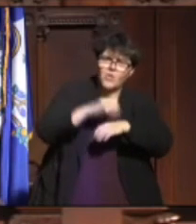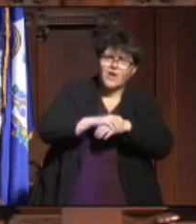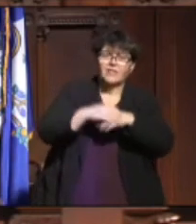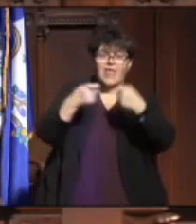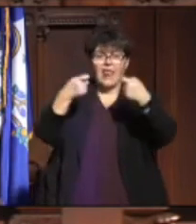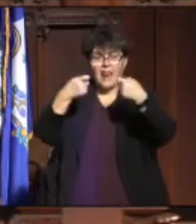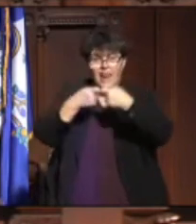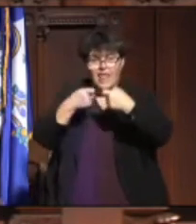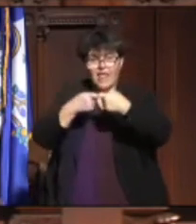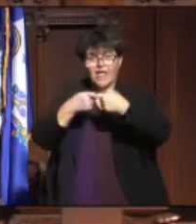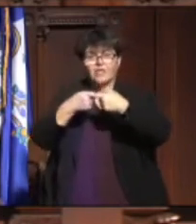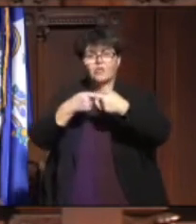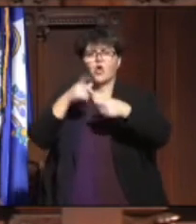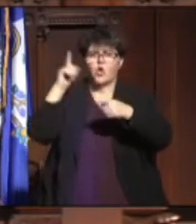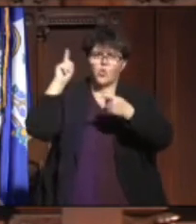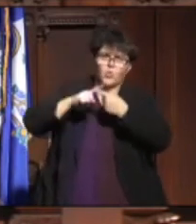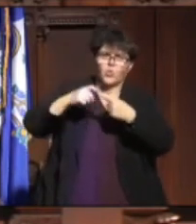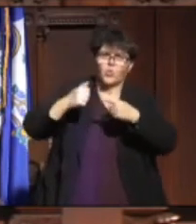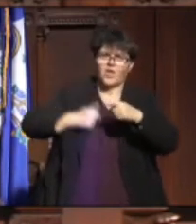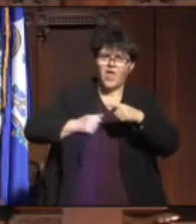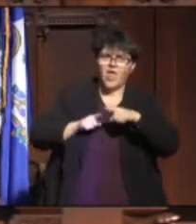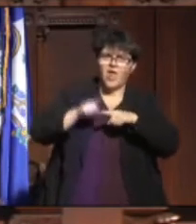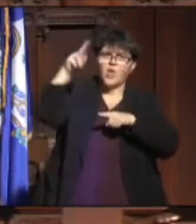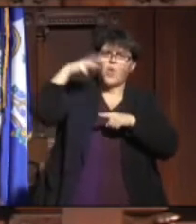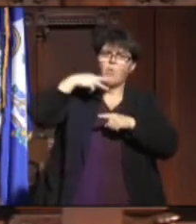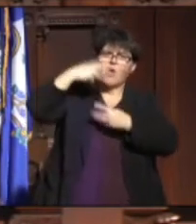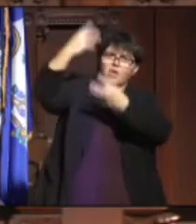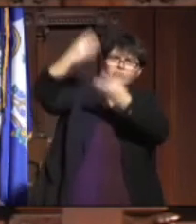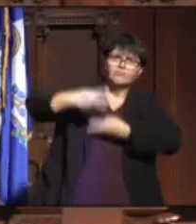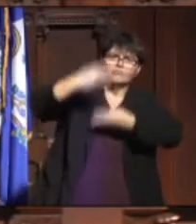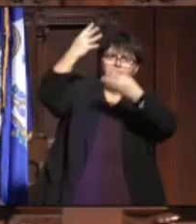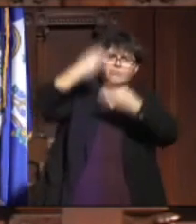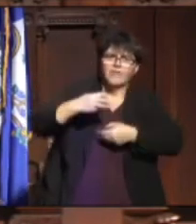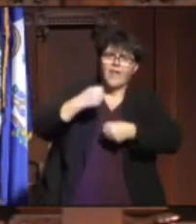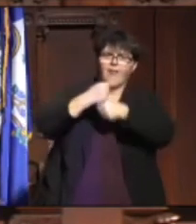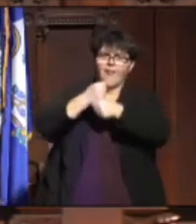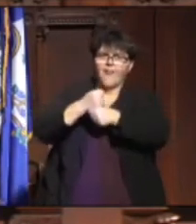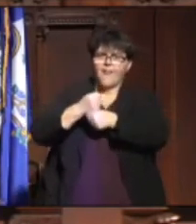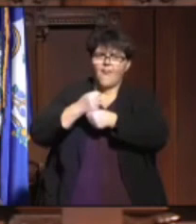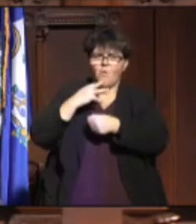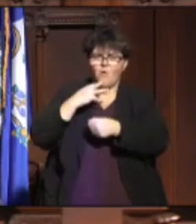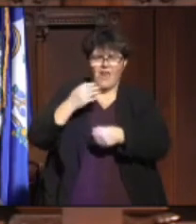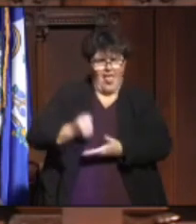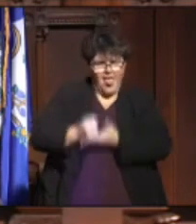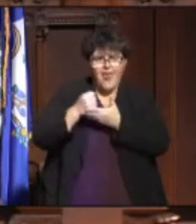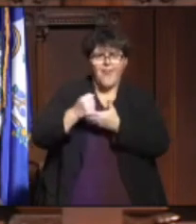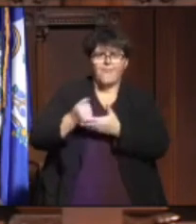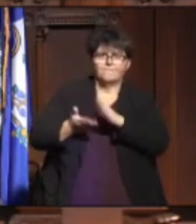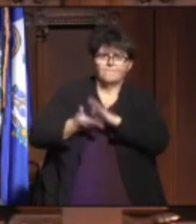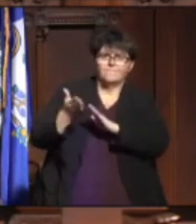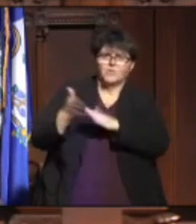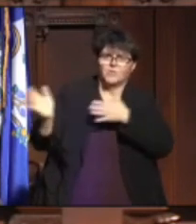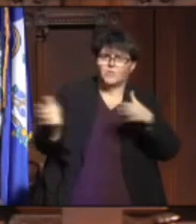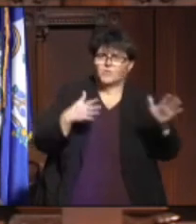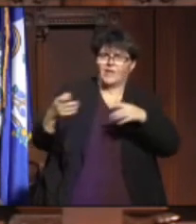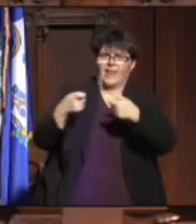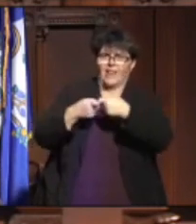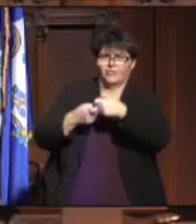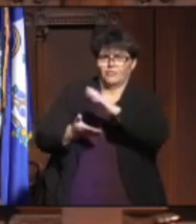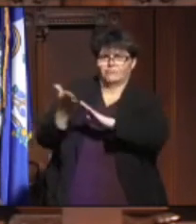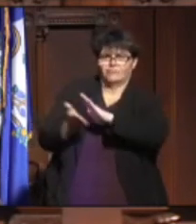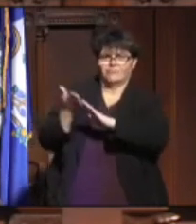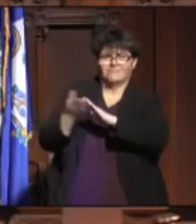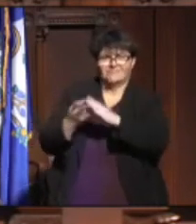grid. Hydro will be another very cost-effective leg of our energy stool, with Connecticut well-positioned to have